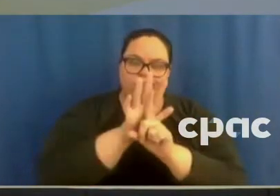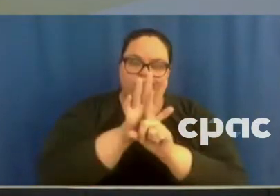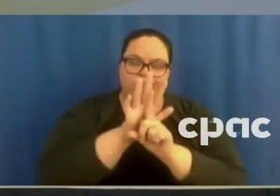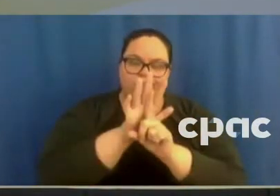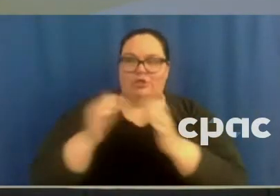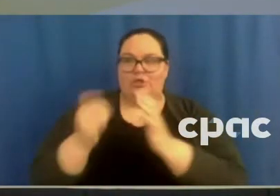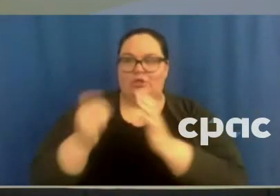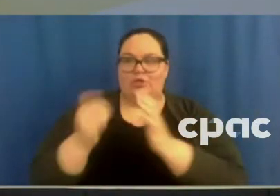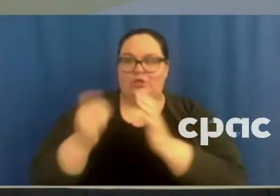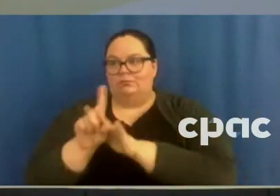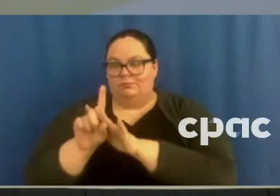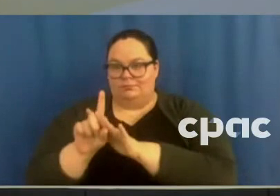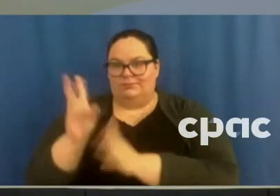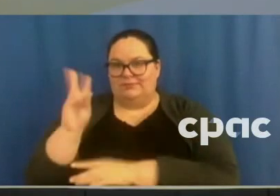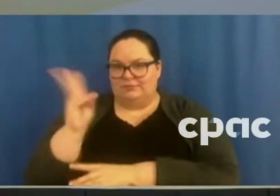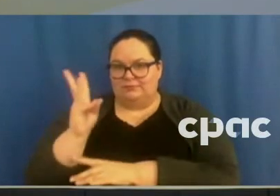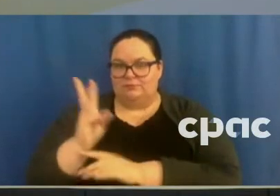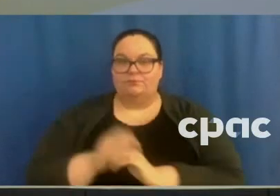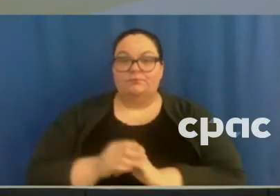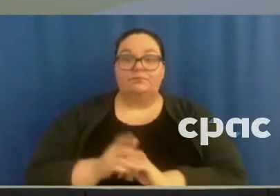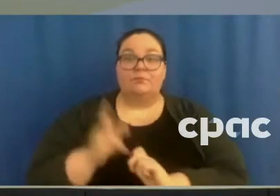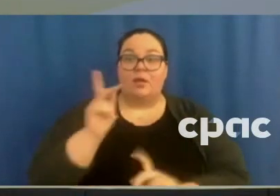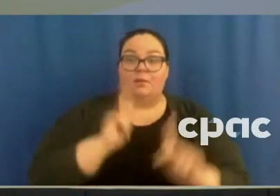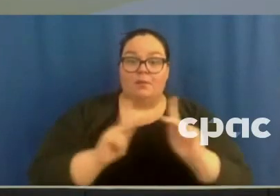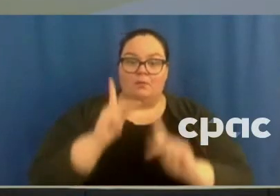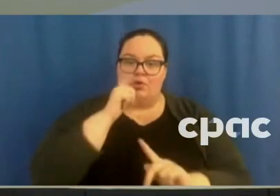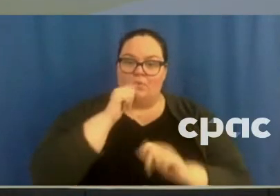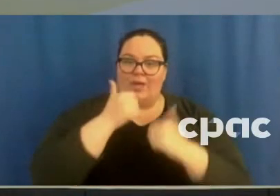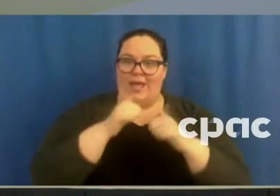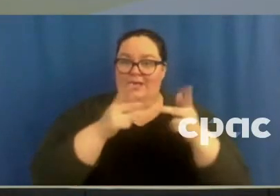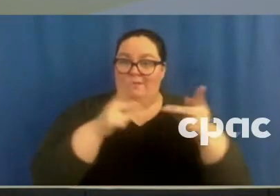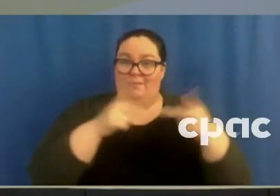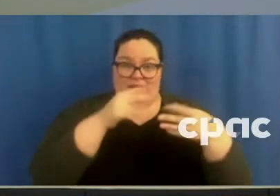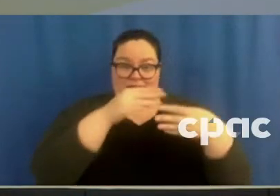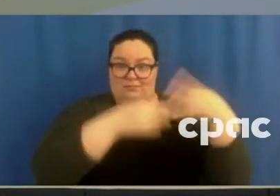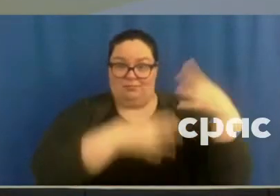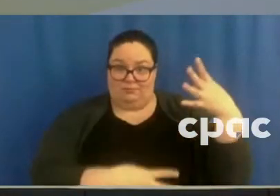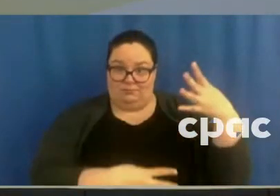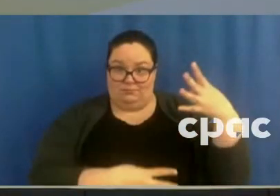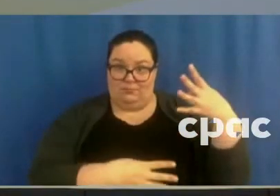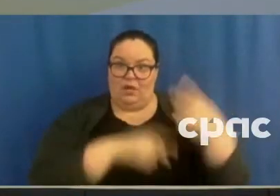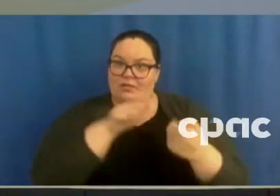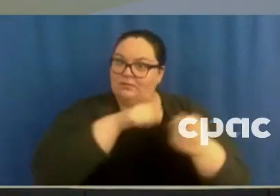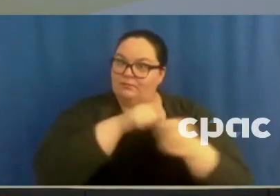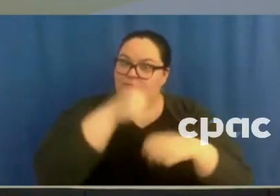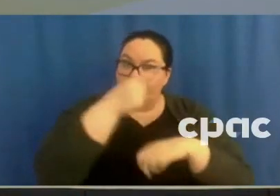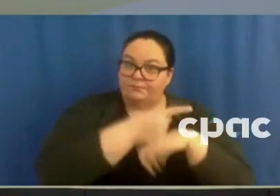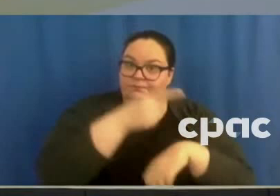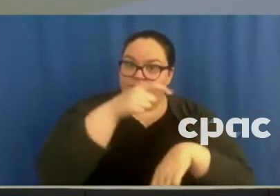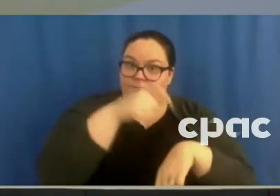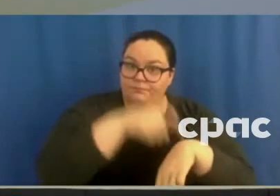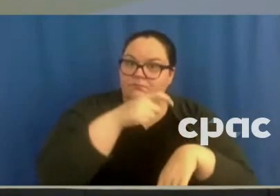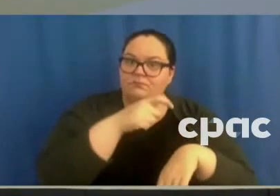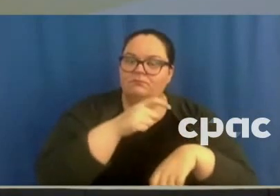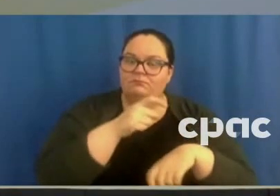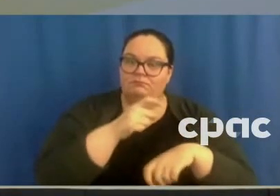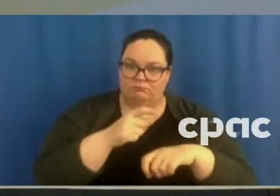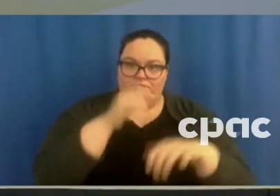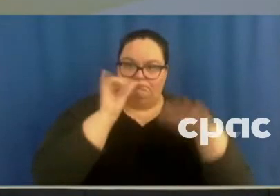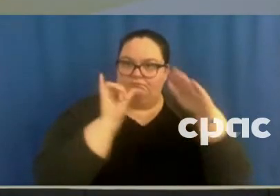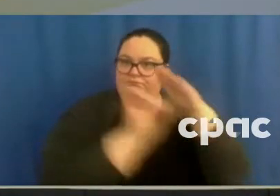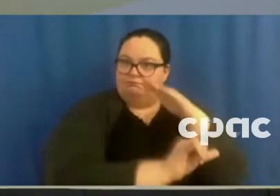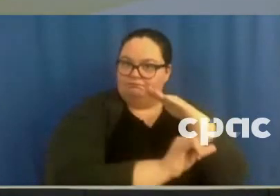cases. Individuals who are at any of the following locations on the specified dates and times should immediately